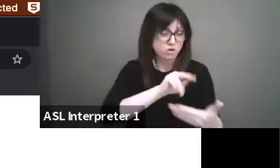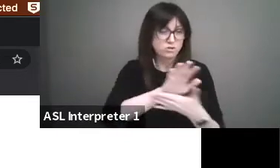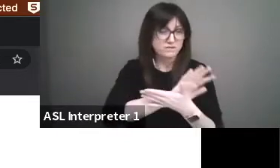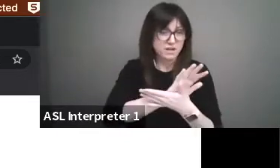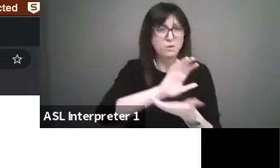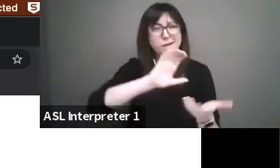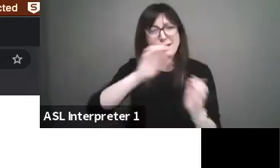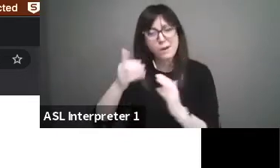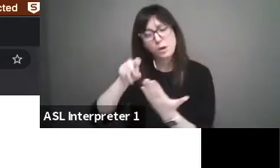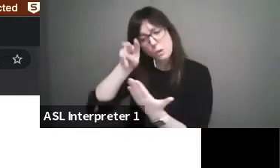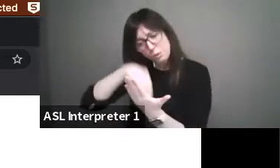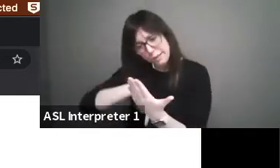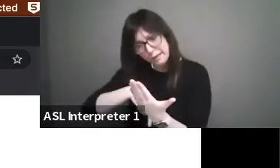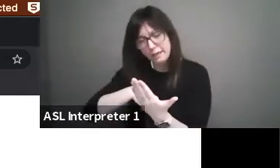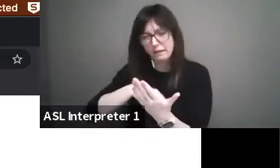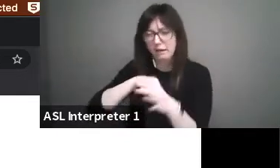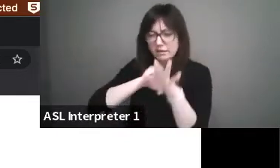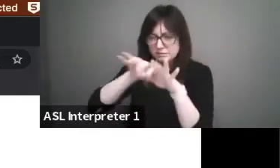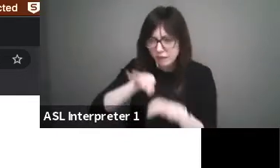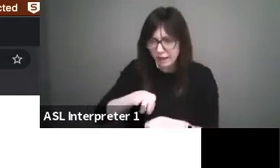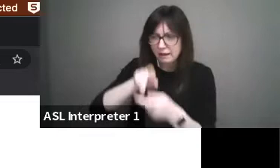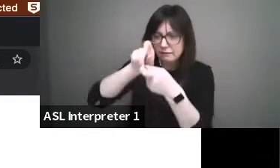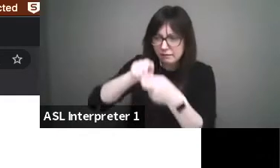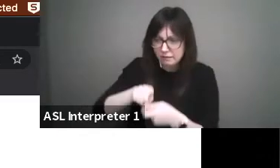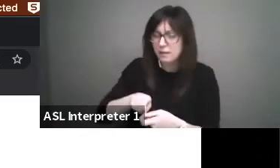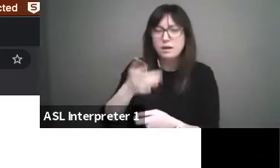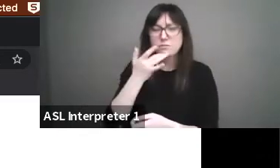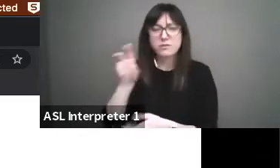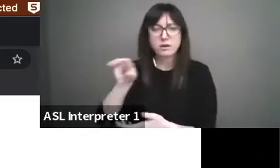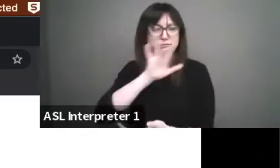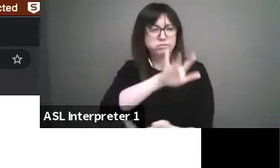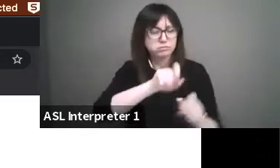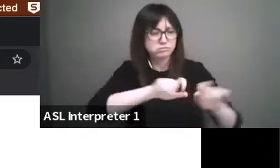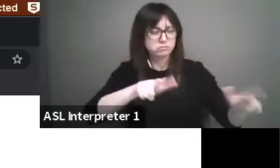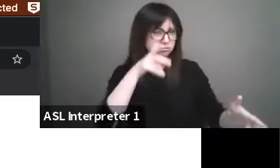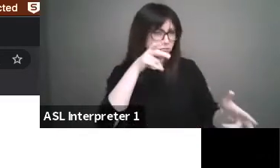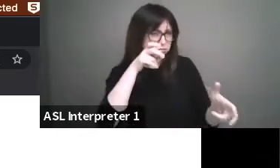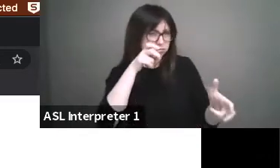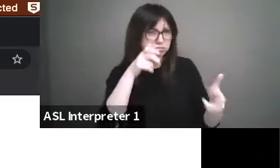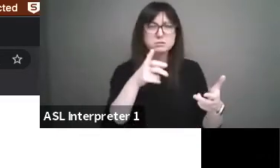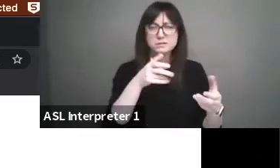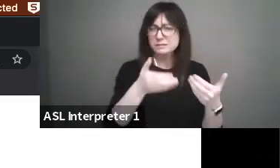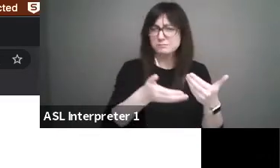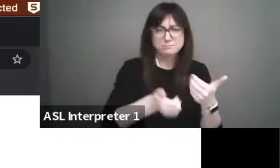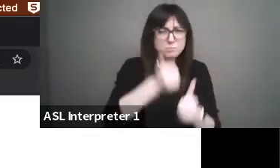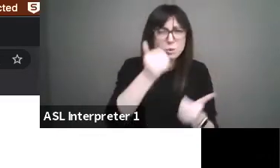maybe reading instructions or reading about things. Video is the easiest way to communicate in today's world.